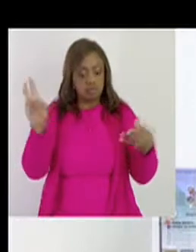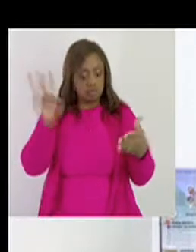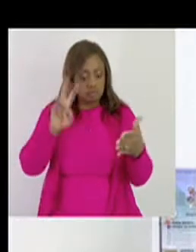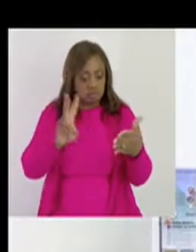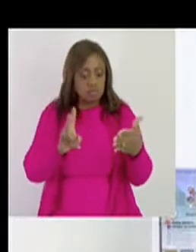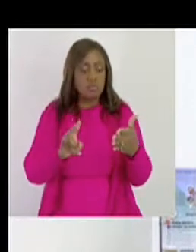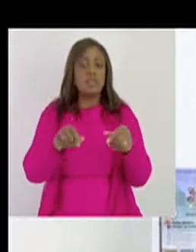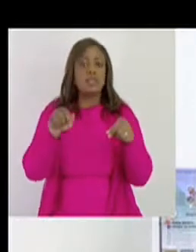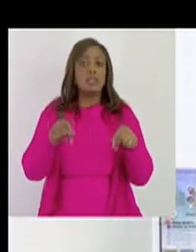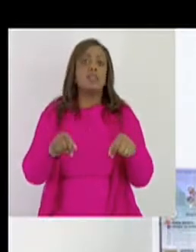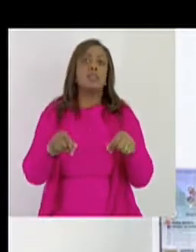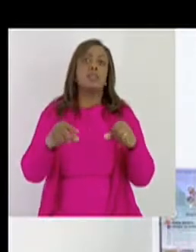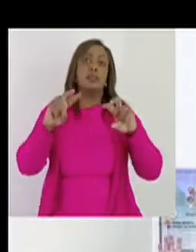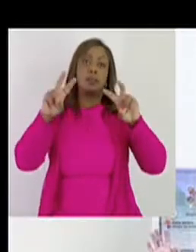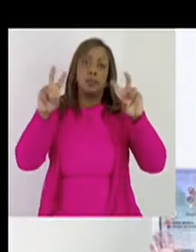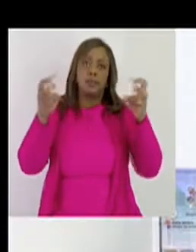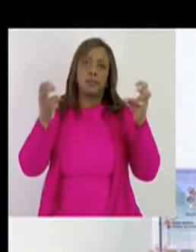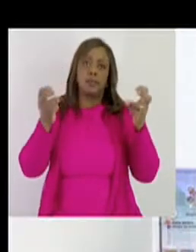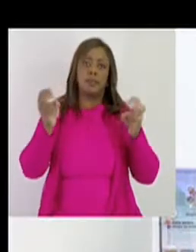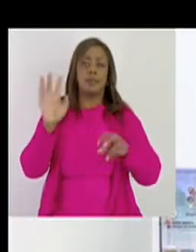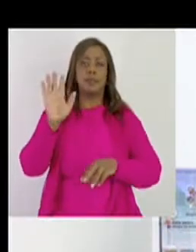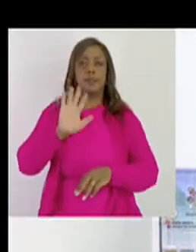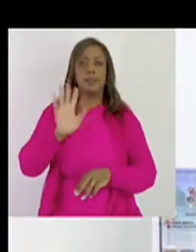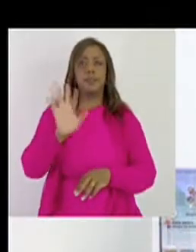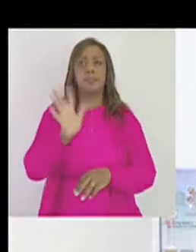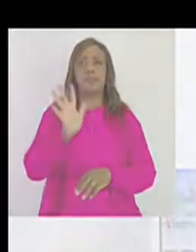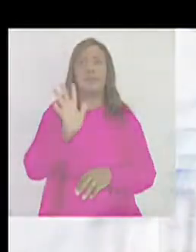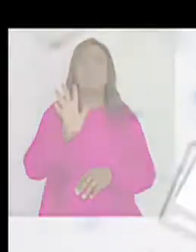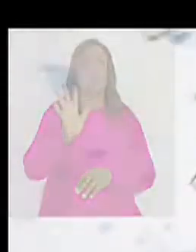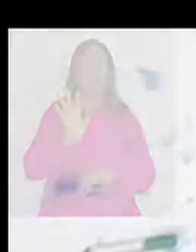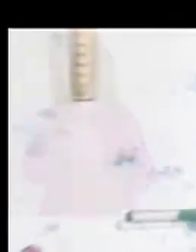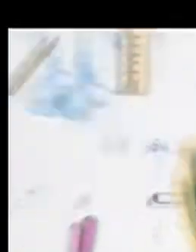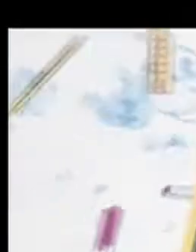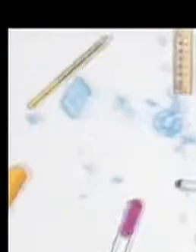From us, it's bye-bye.